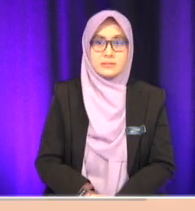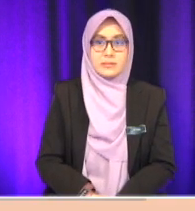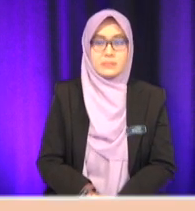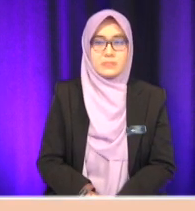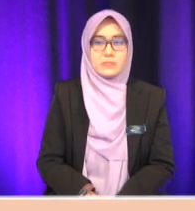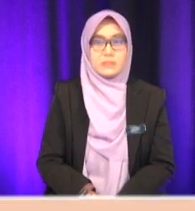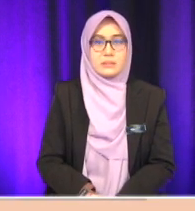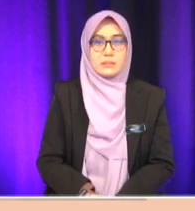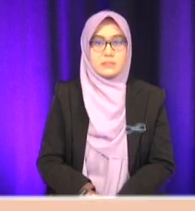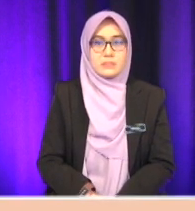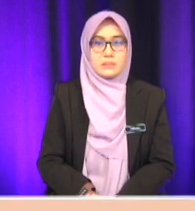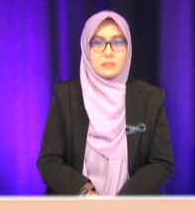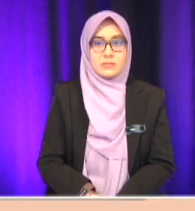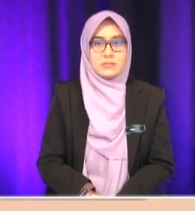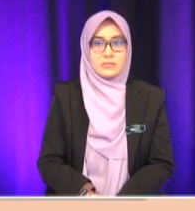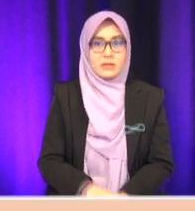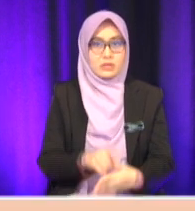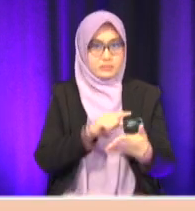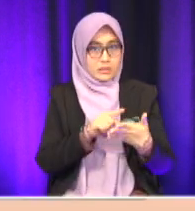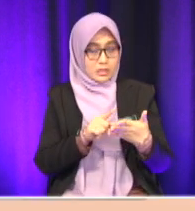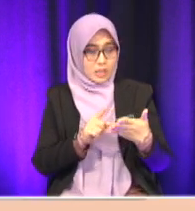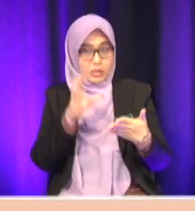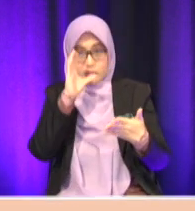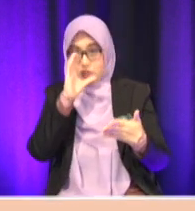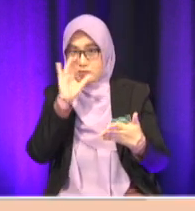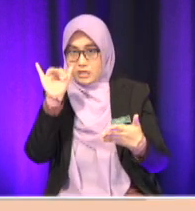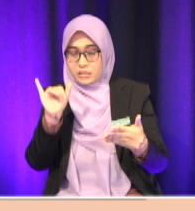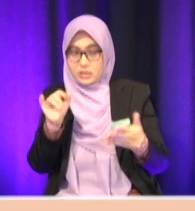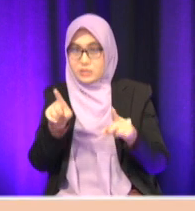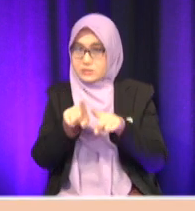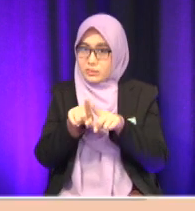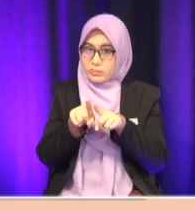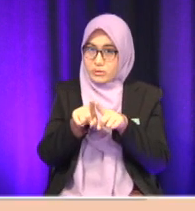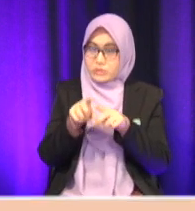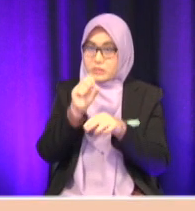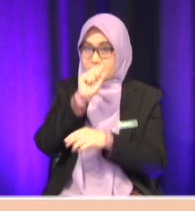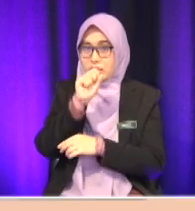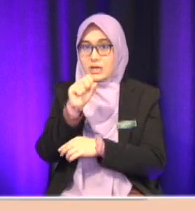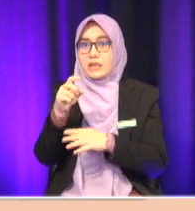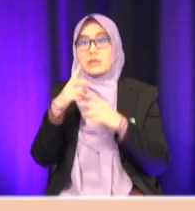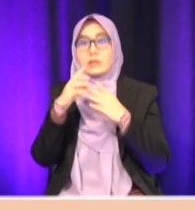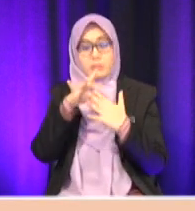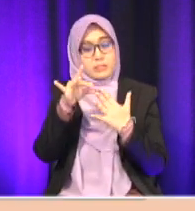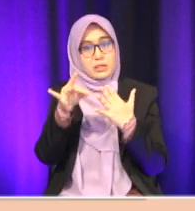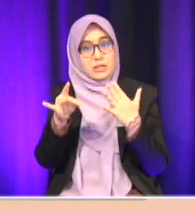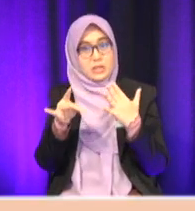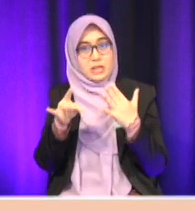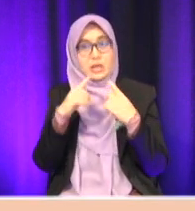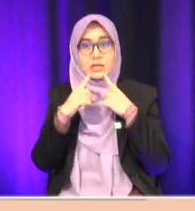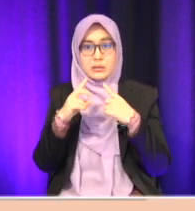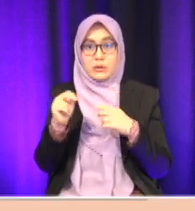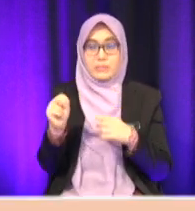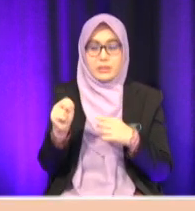qualities, claims Okakura in his famous book of Tea. We at the